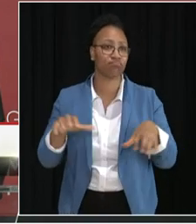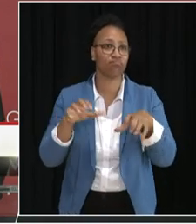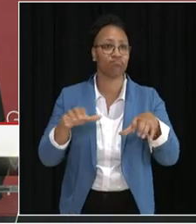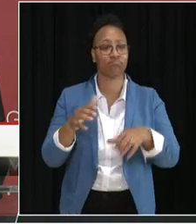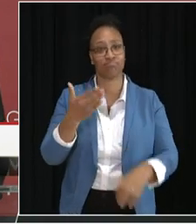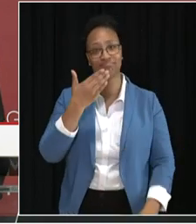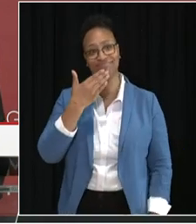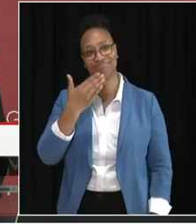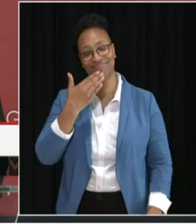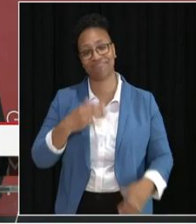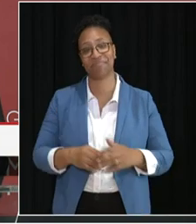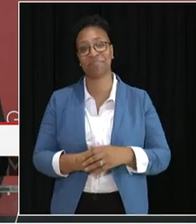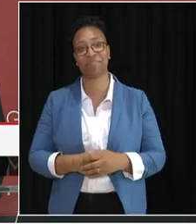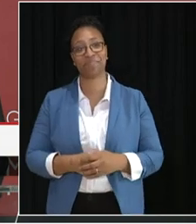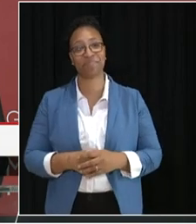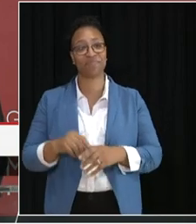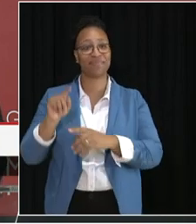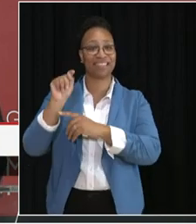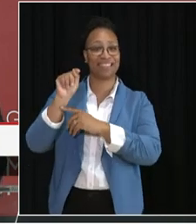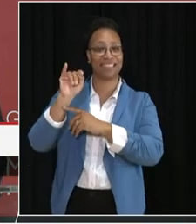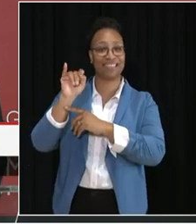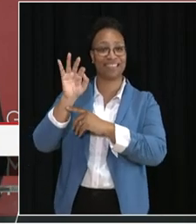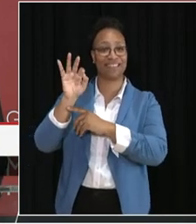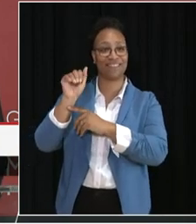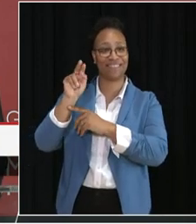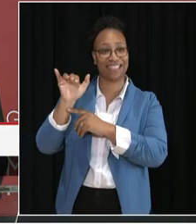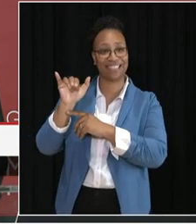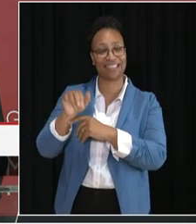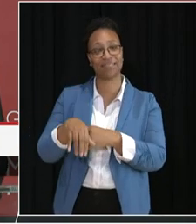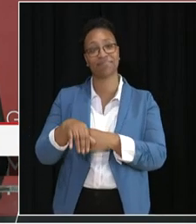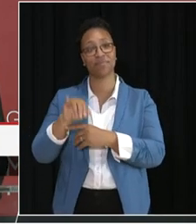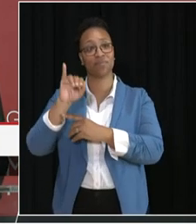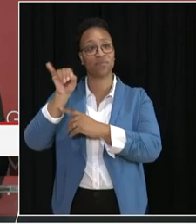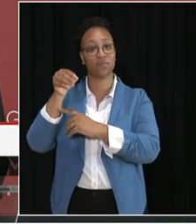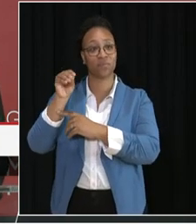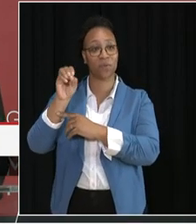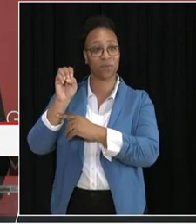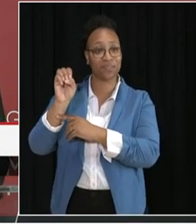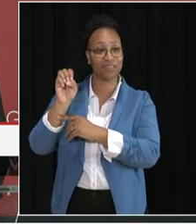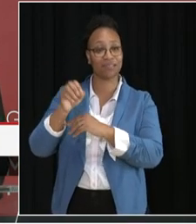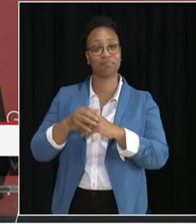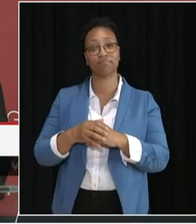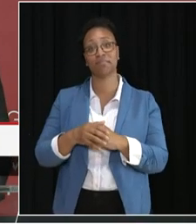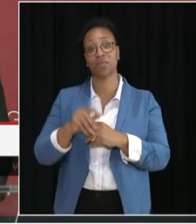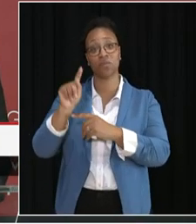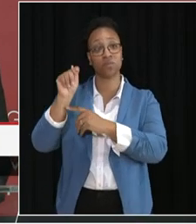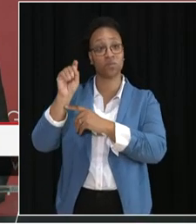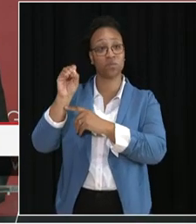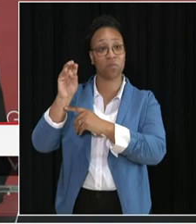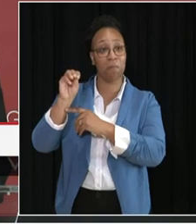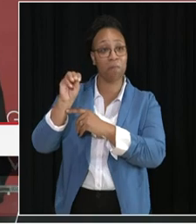Jenny Szymanski, Tom Henderson, Jenna Bellino, and Jadal McKenzie, job well